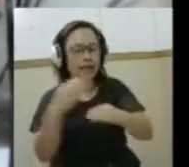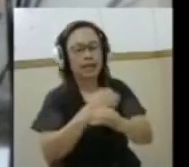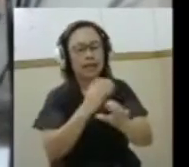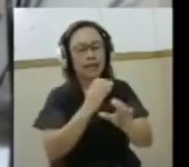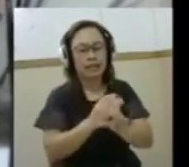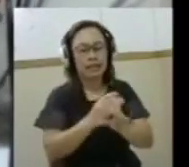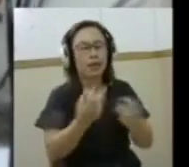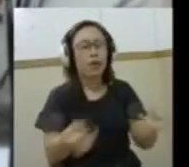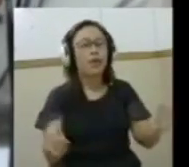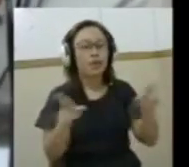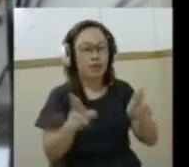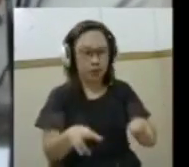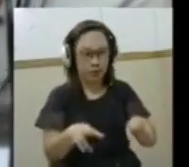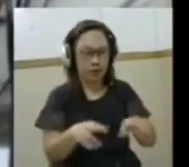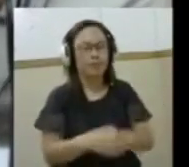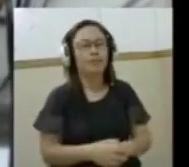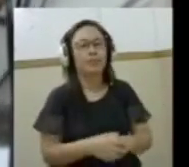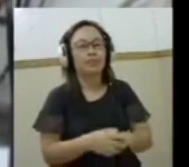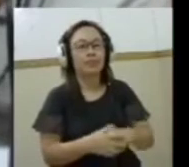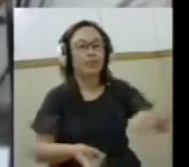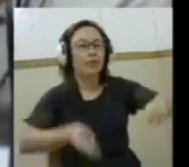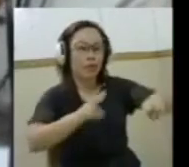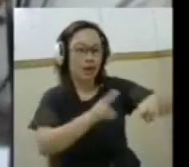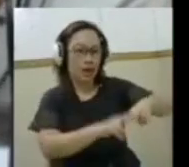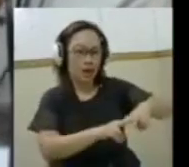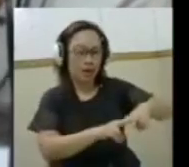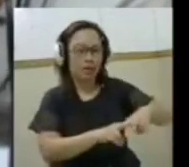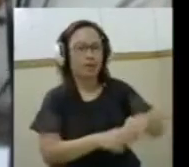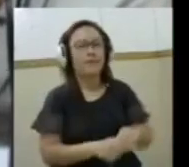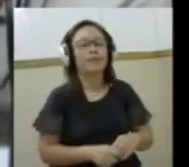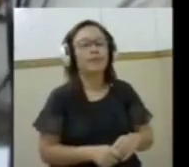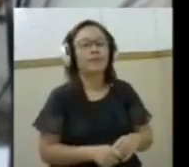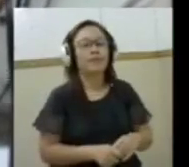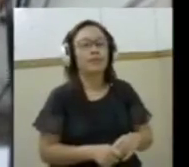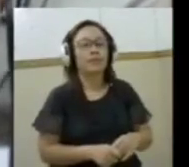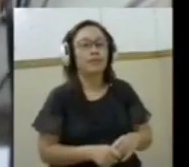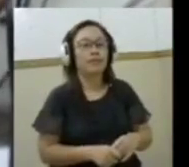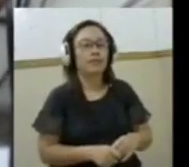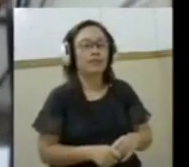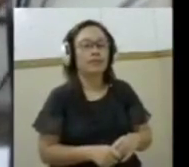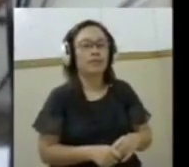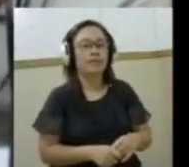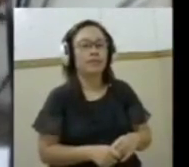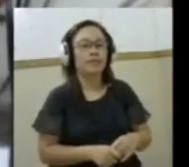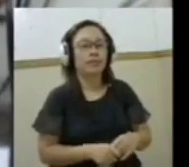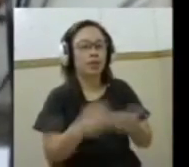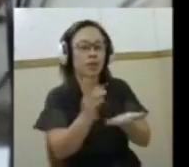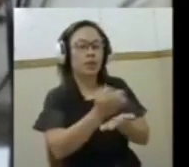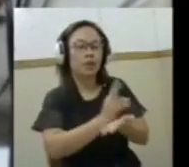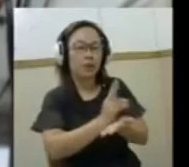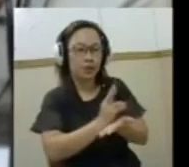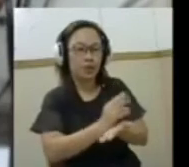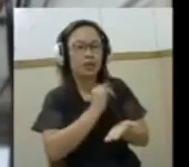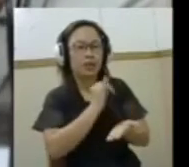outcomes. Wow. In addition to that, Sir Steve, according to the American sociologist Earl Robert Bobby, research